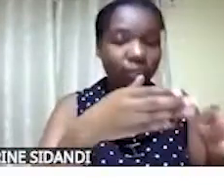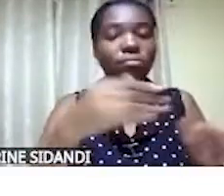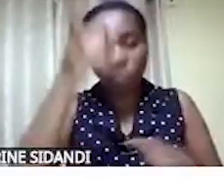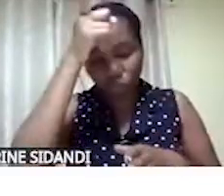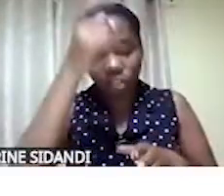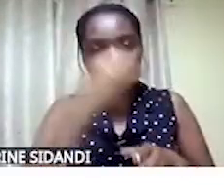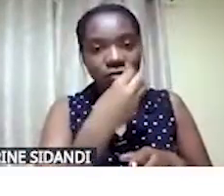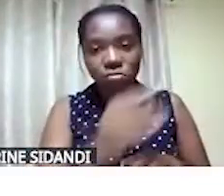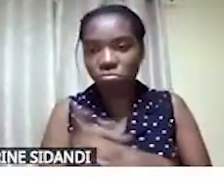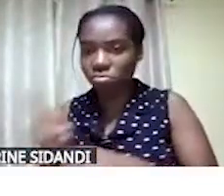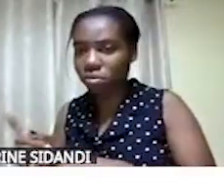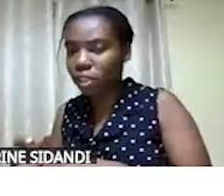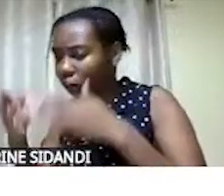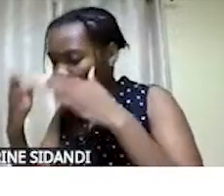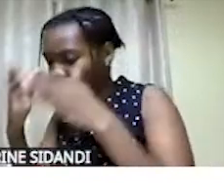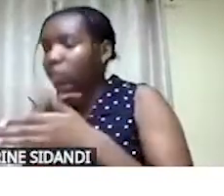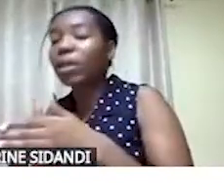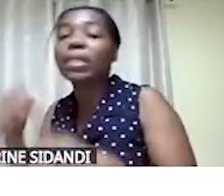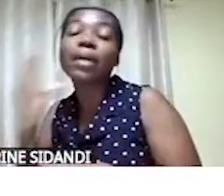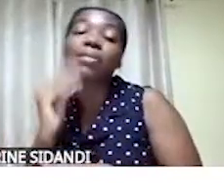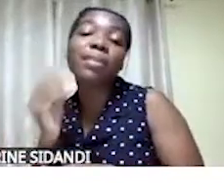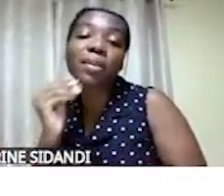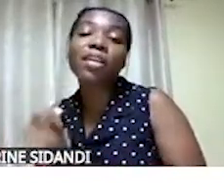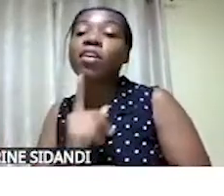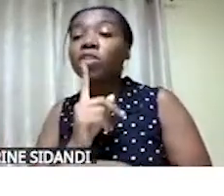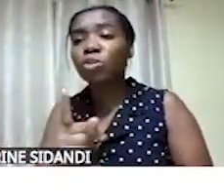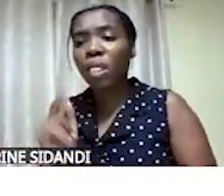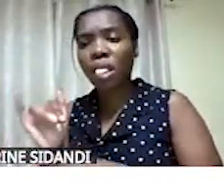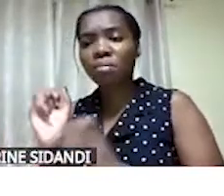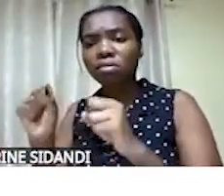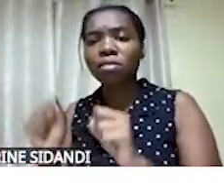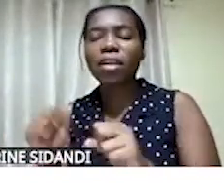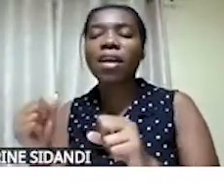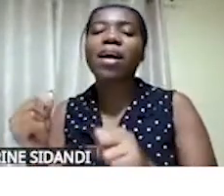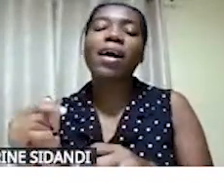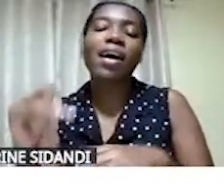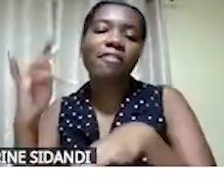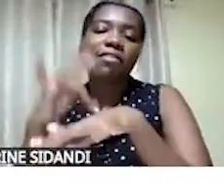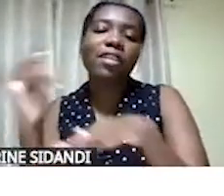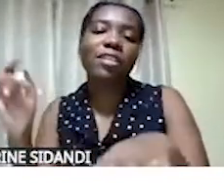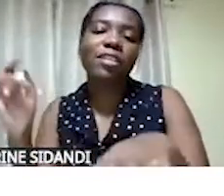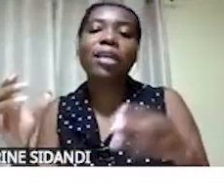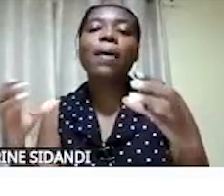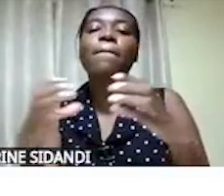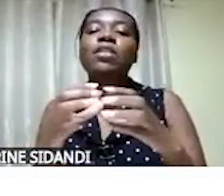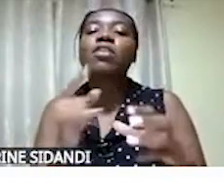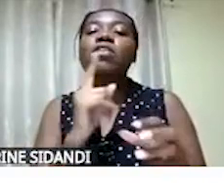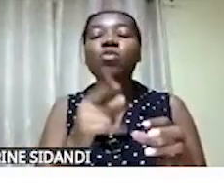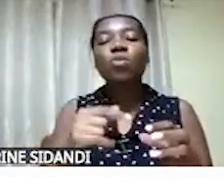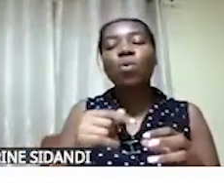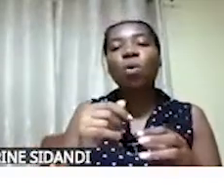kind of decisions will affect, such companies? Restaurant B, on creating